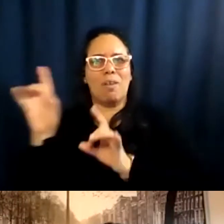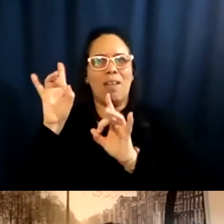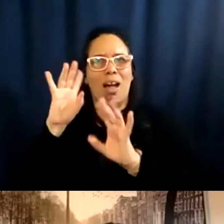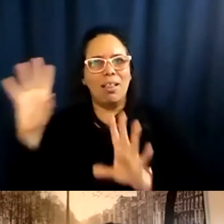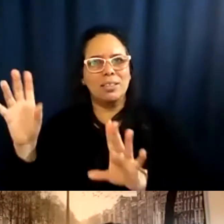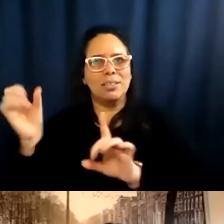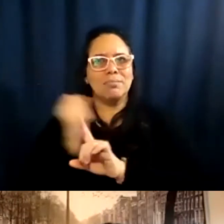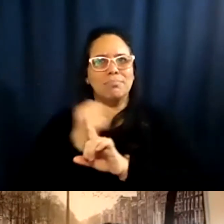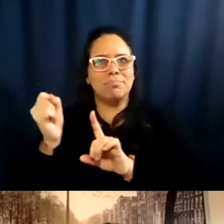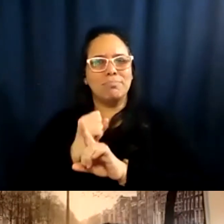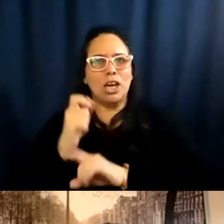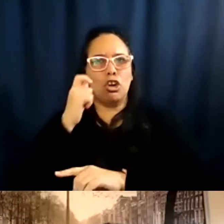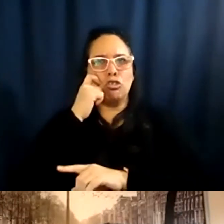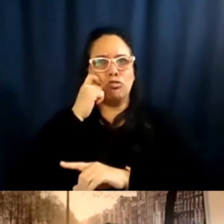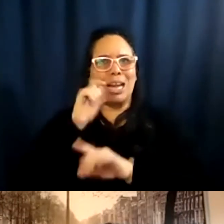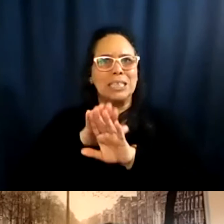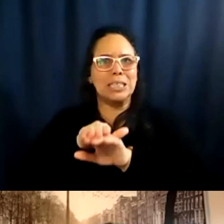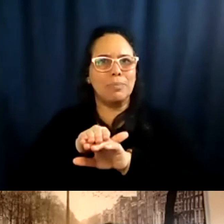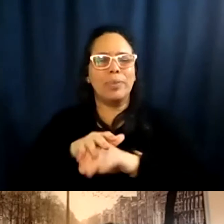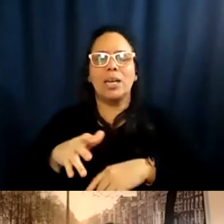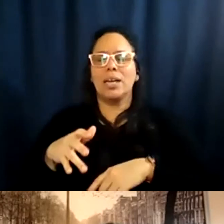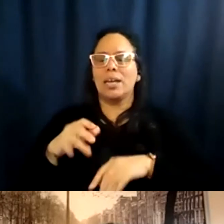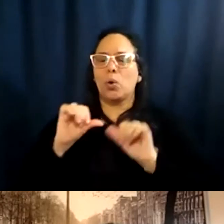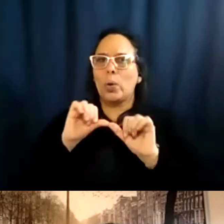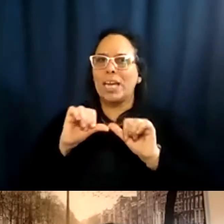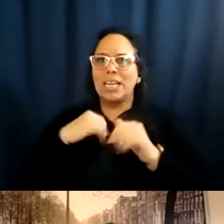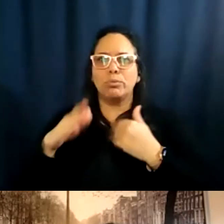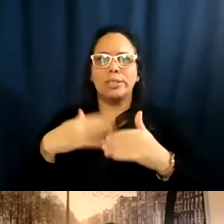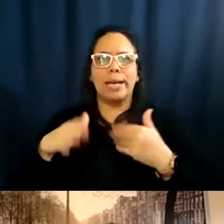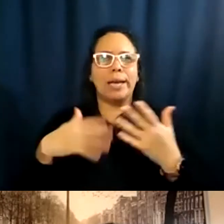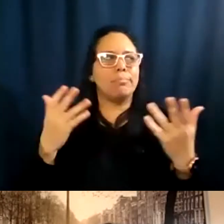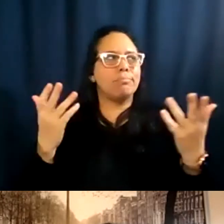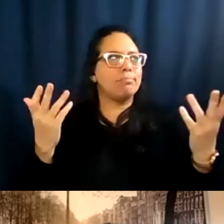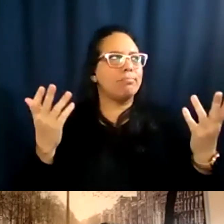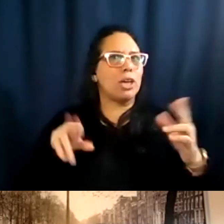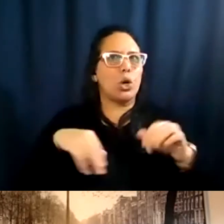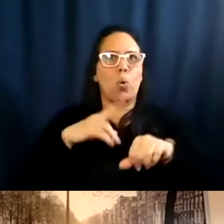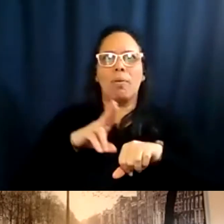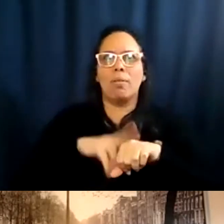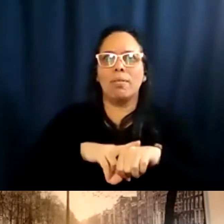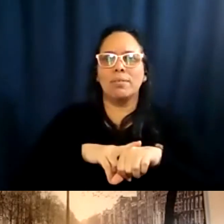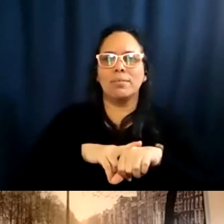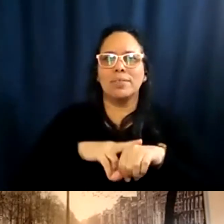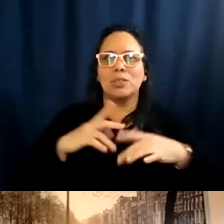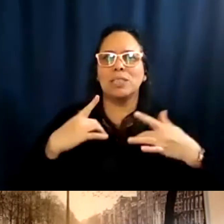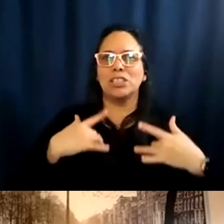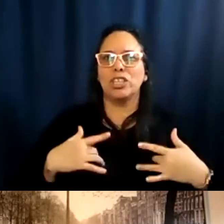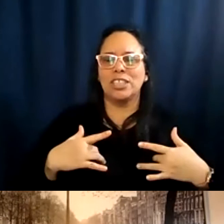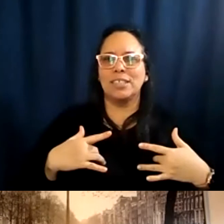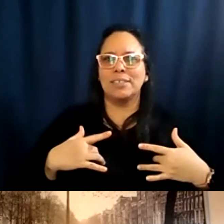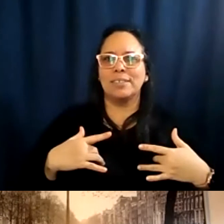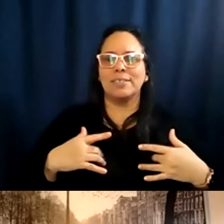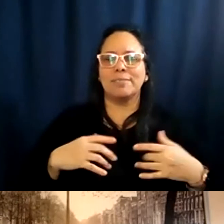that we continue to proceed as normal. So it's just really discouraging. Thinking about the ways that